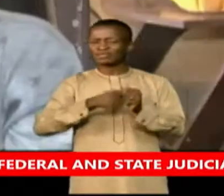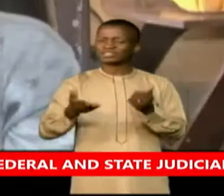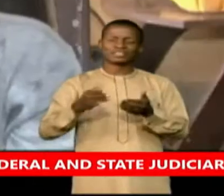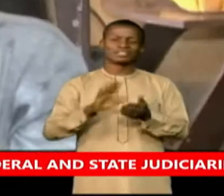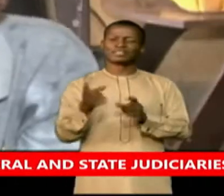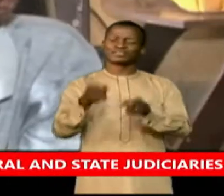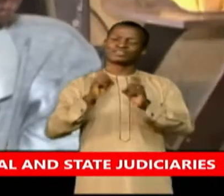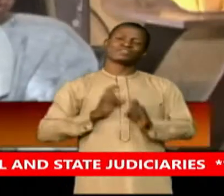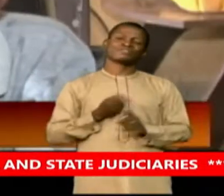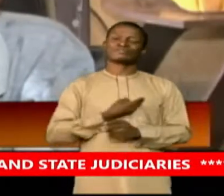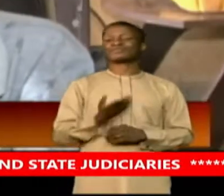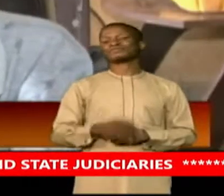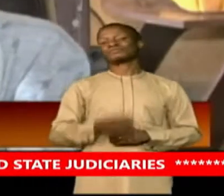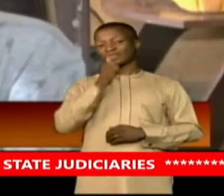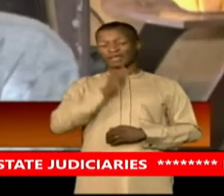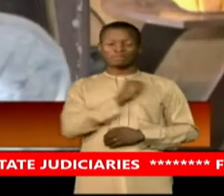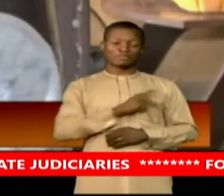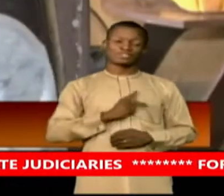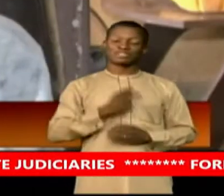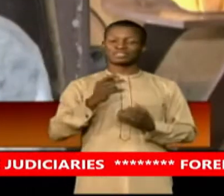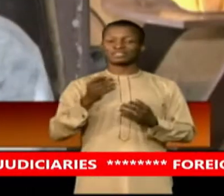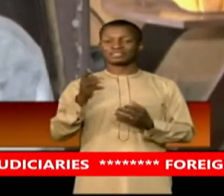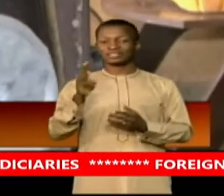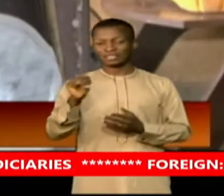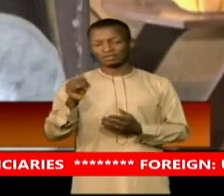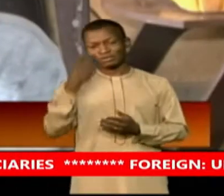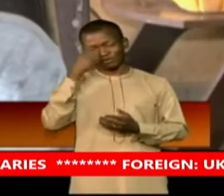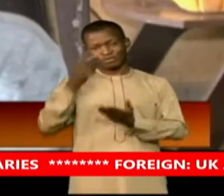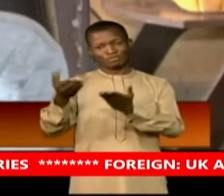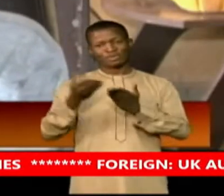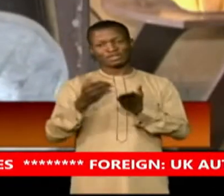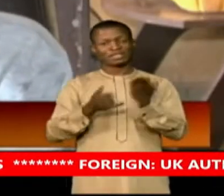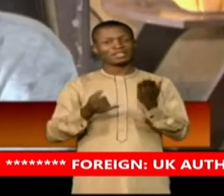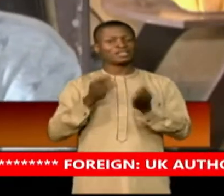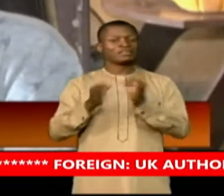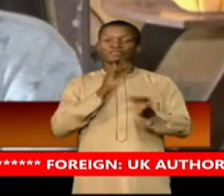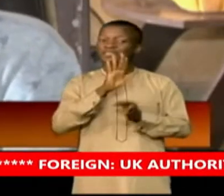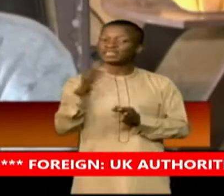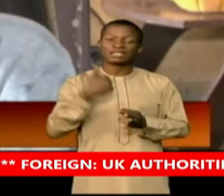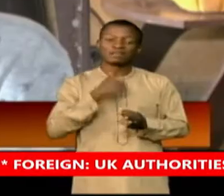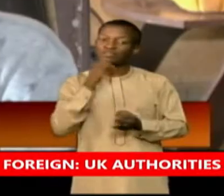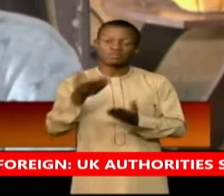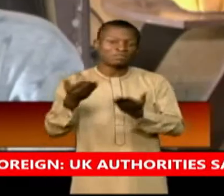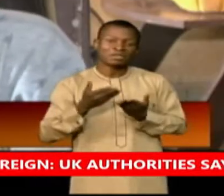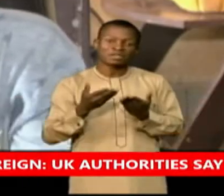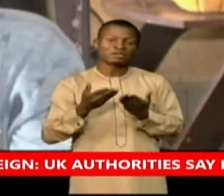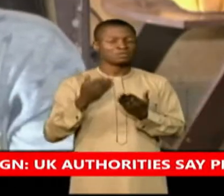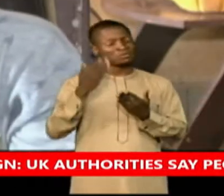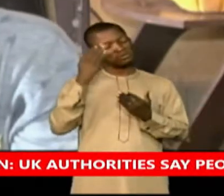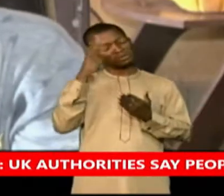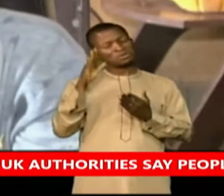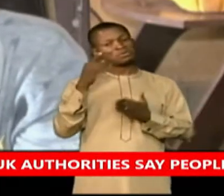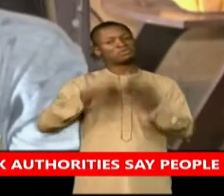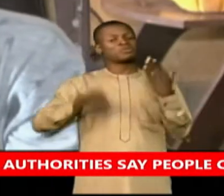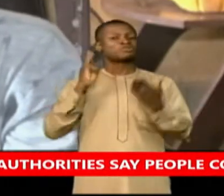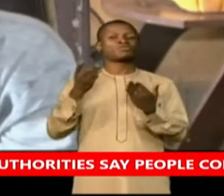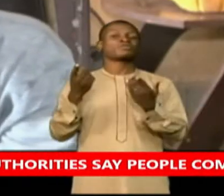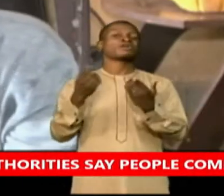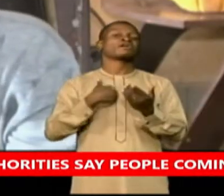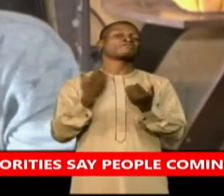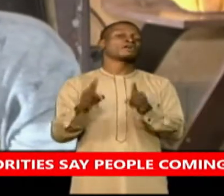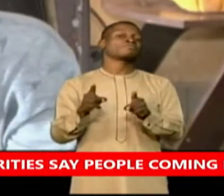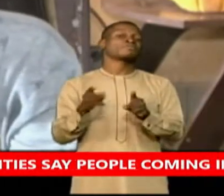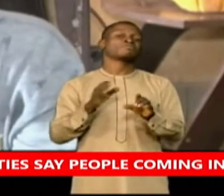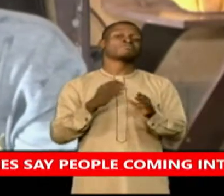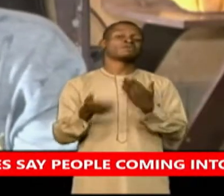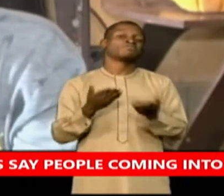us. I'm appreciating them for bringing it because if they have not bring it, I could have not known what would have happened. Maybe I could have not